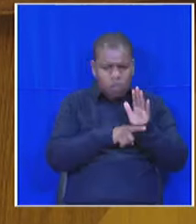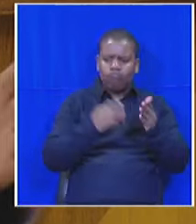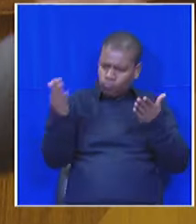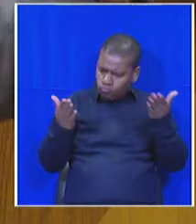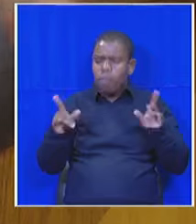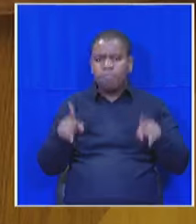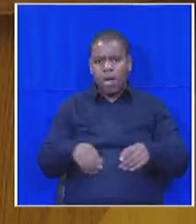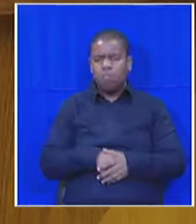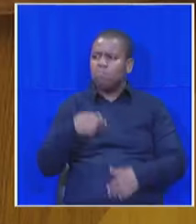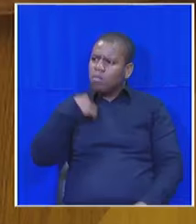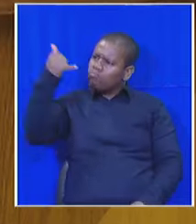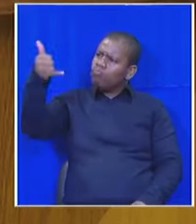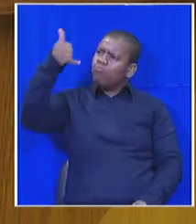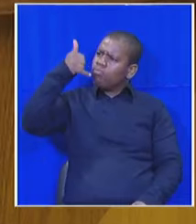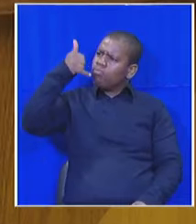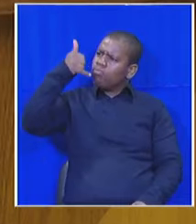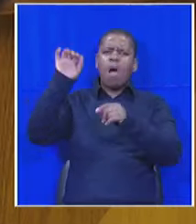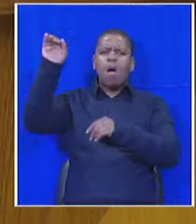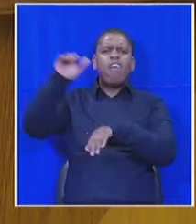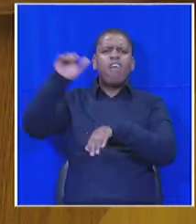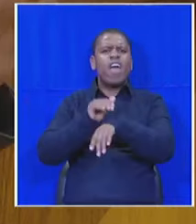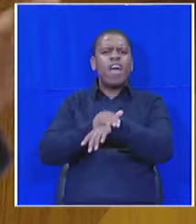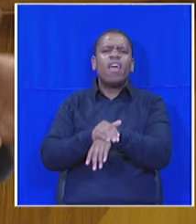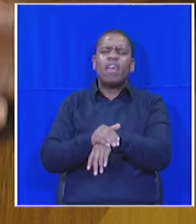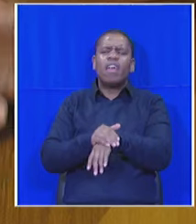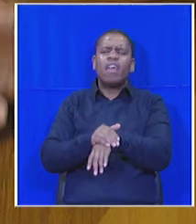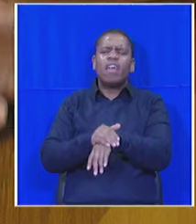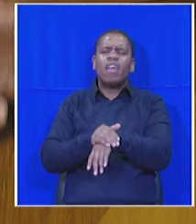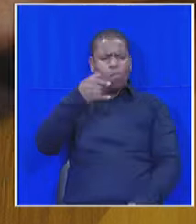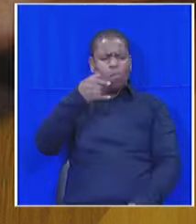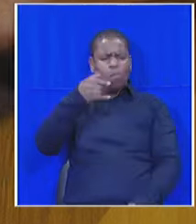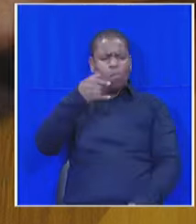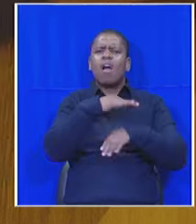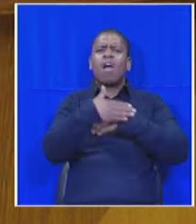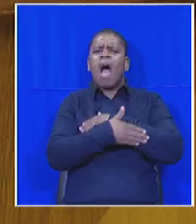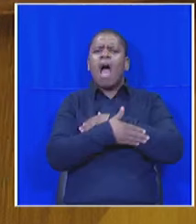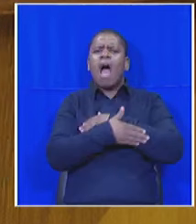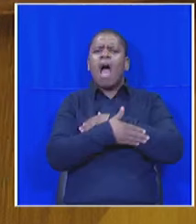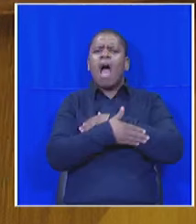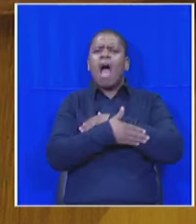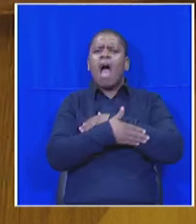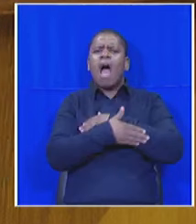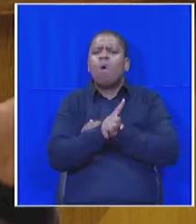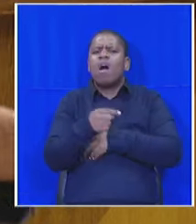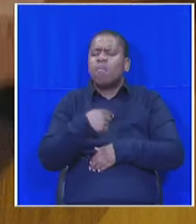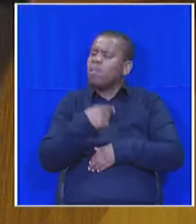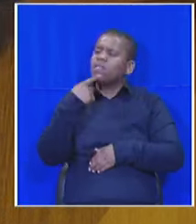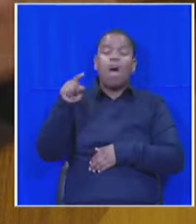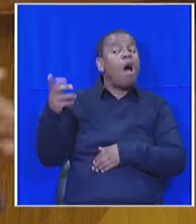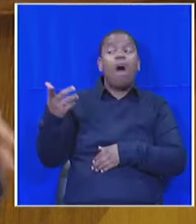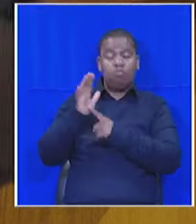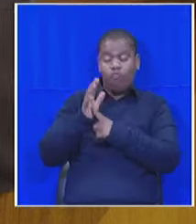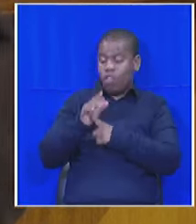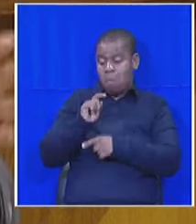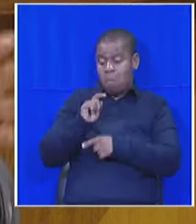from me, what is happening in your country? I said, now don't worry. This is the media house. This is where the movie house. This is where you don't pay for movies, so